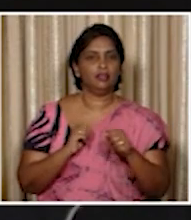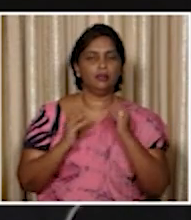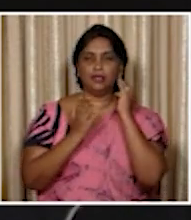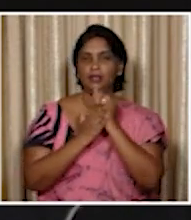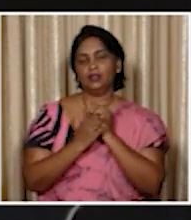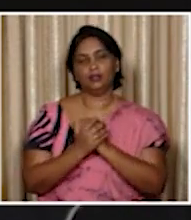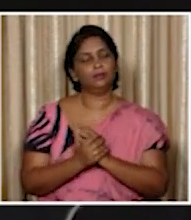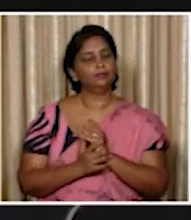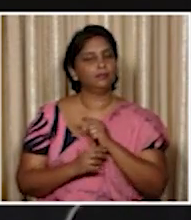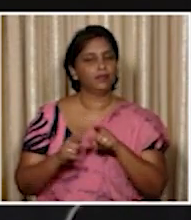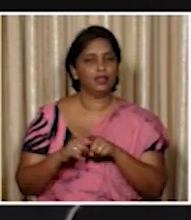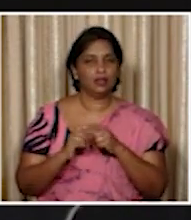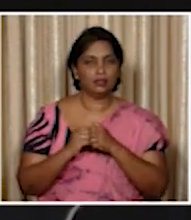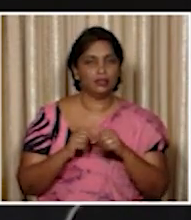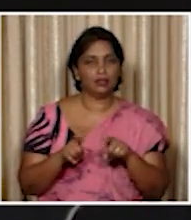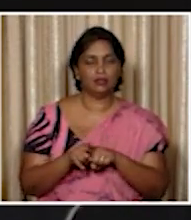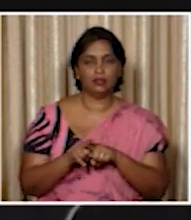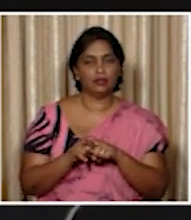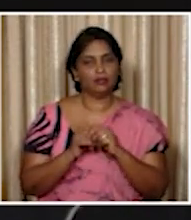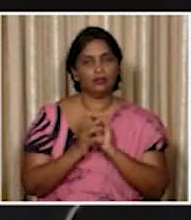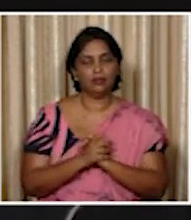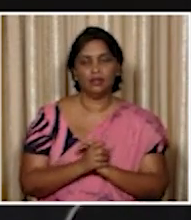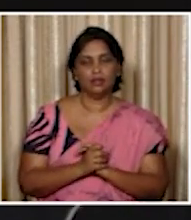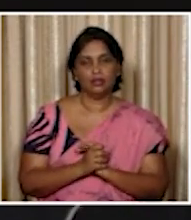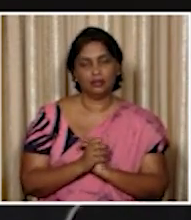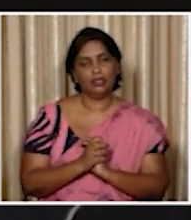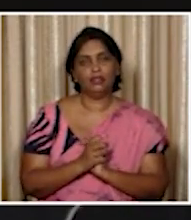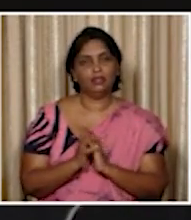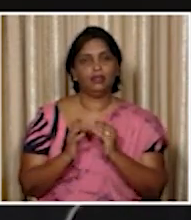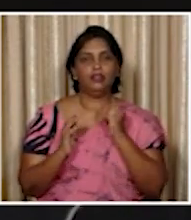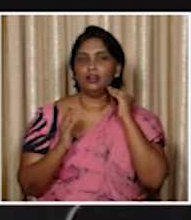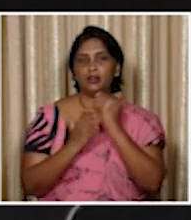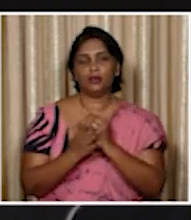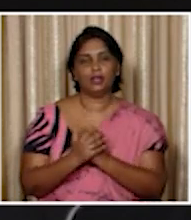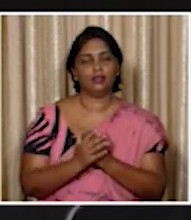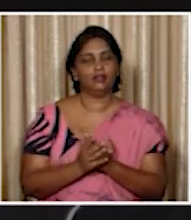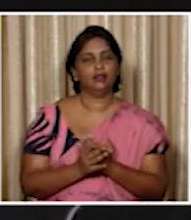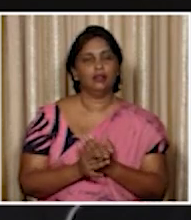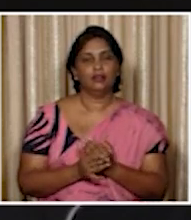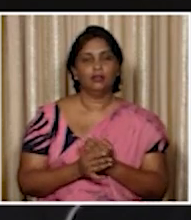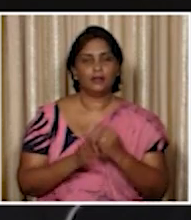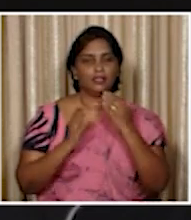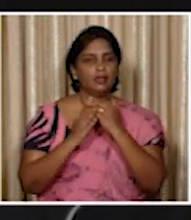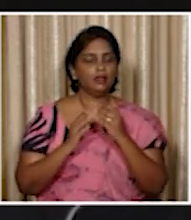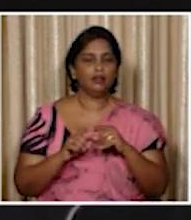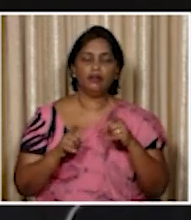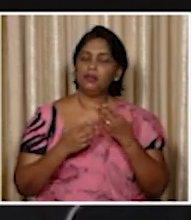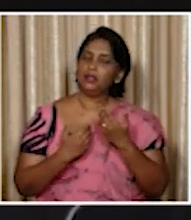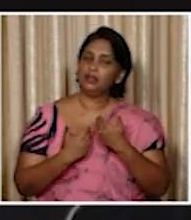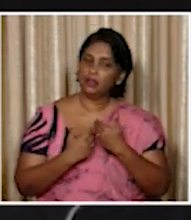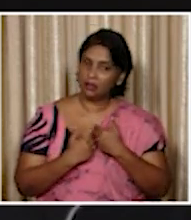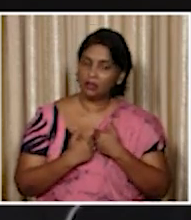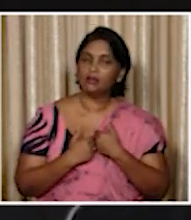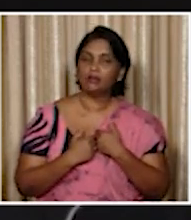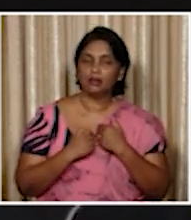consider that matter, if I am allowed to use my casting vote, I would then decide